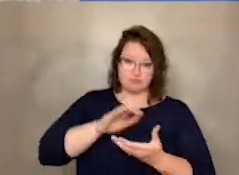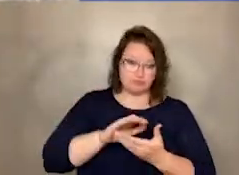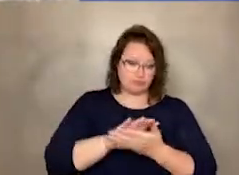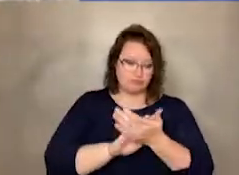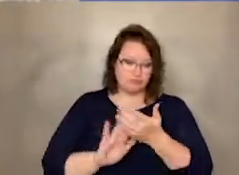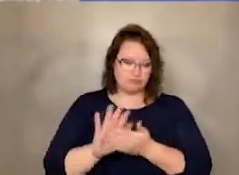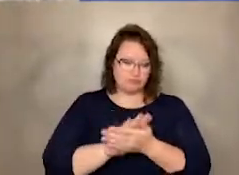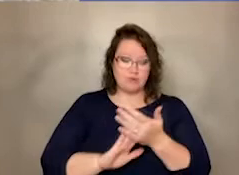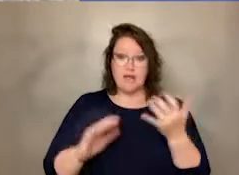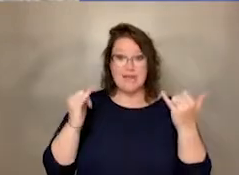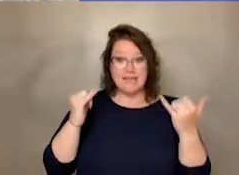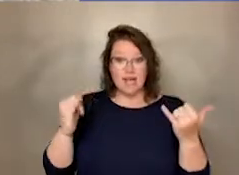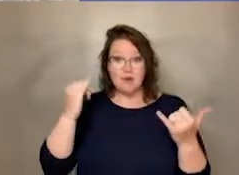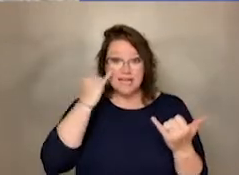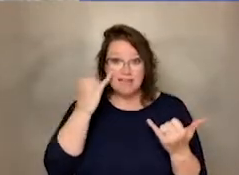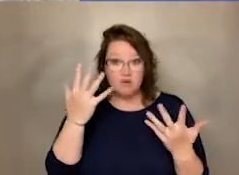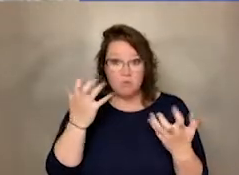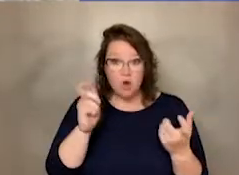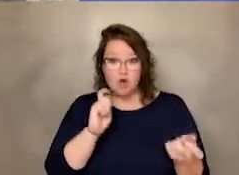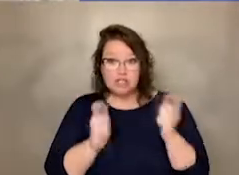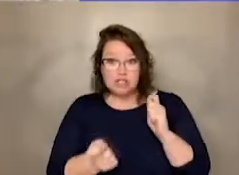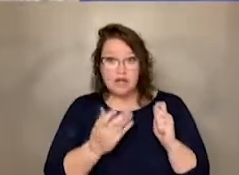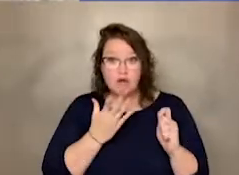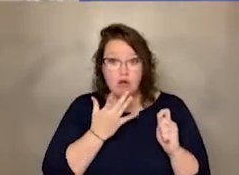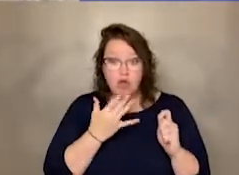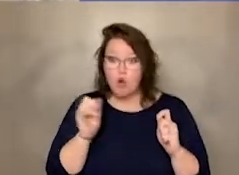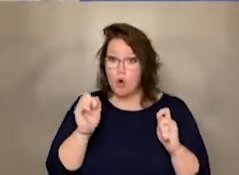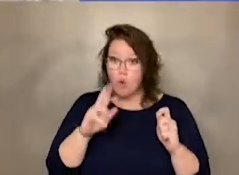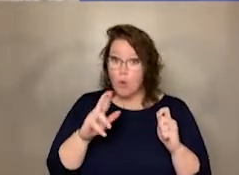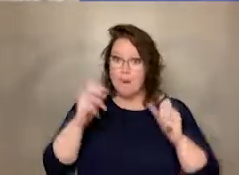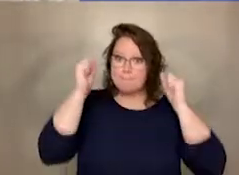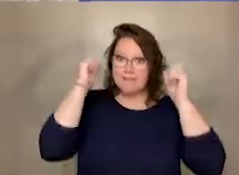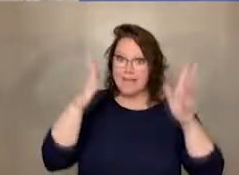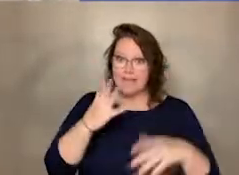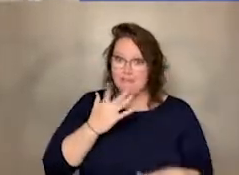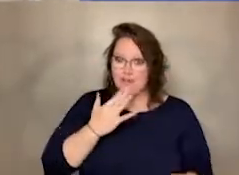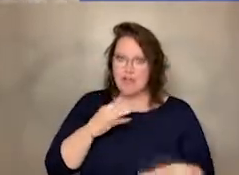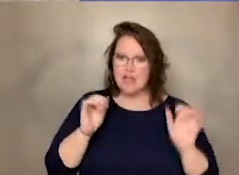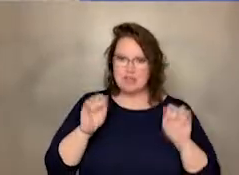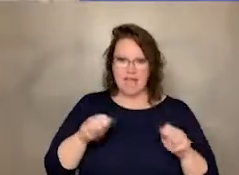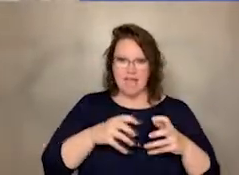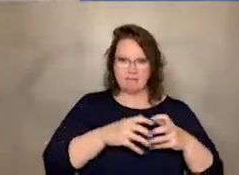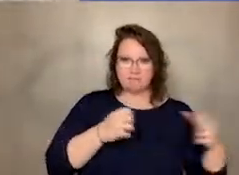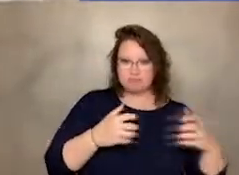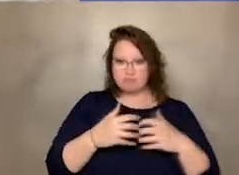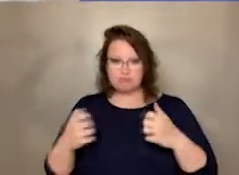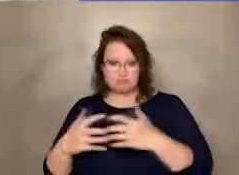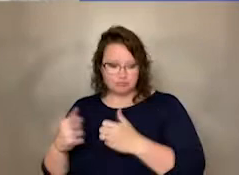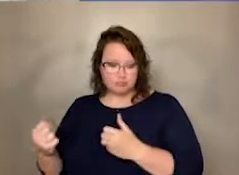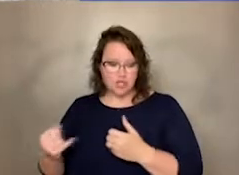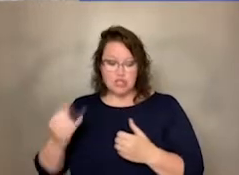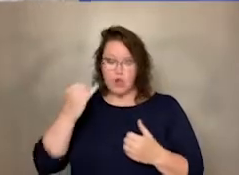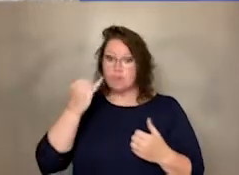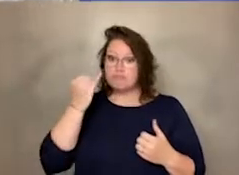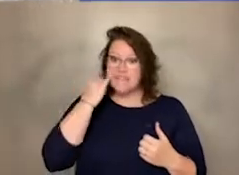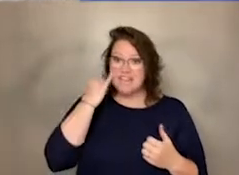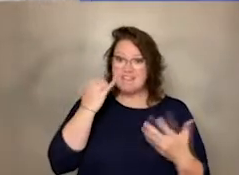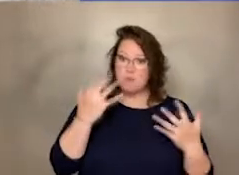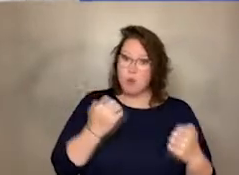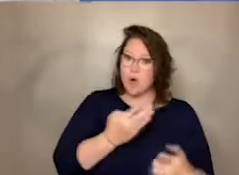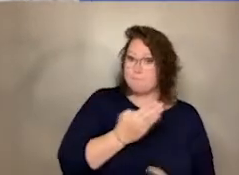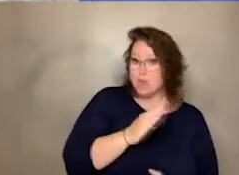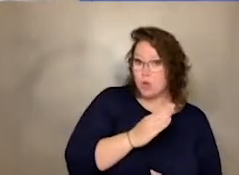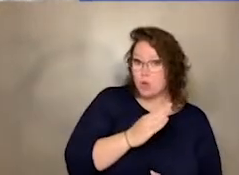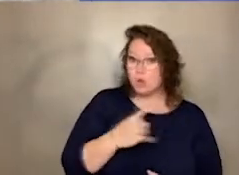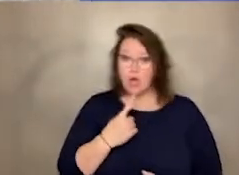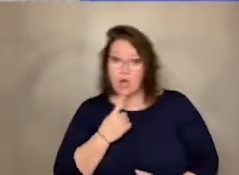where if you want to change colors or if you want your Play-Doh to have multiple colors, you can separate it. So if you want to have blue Play-Doh and red